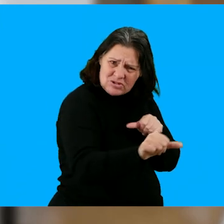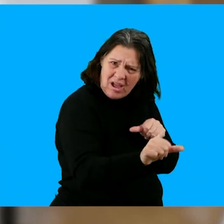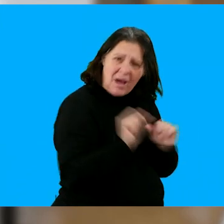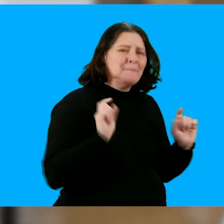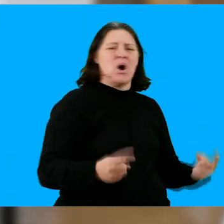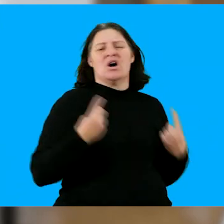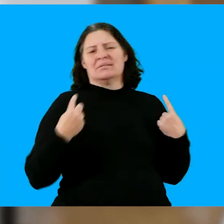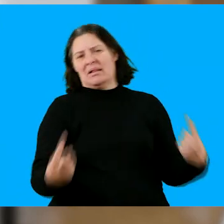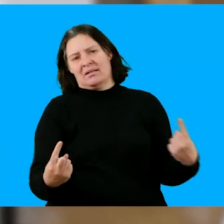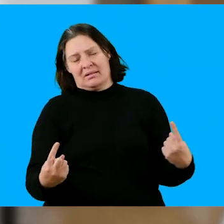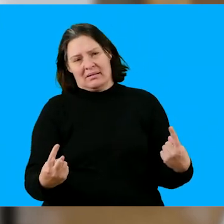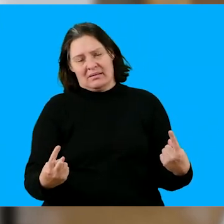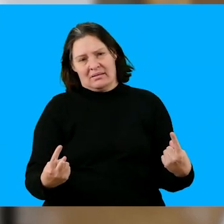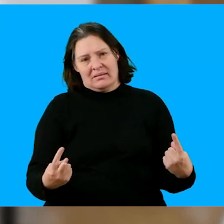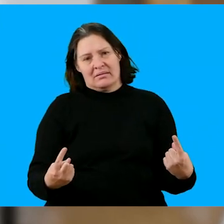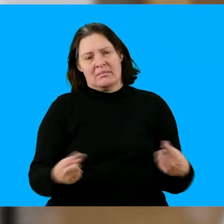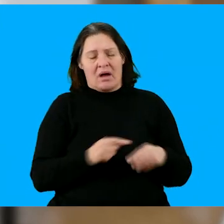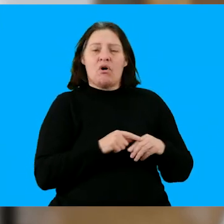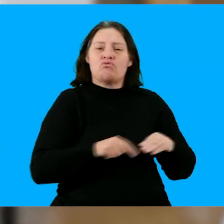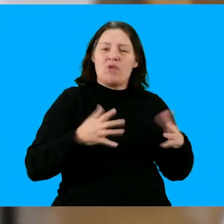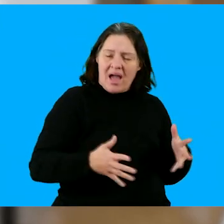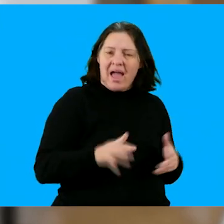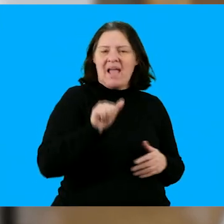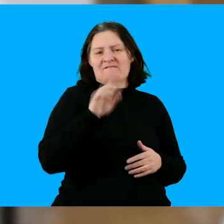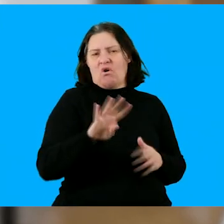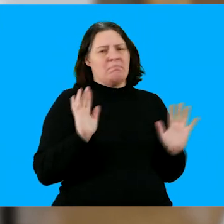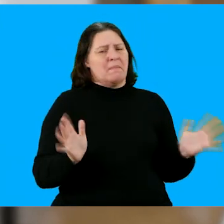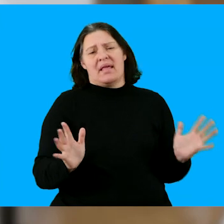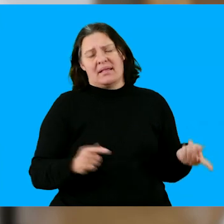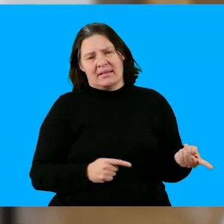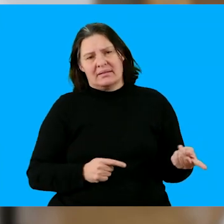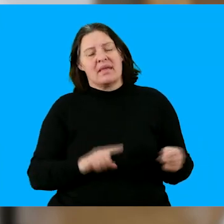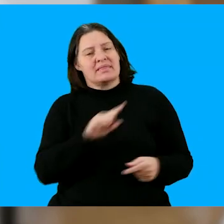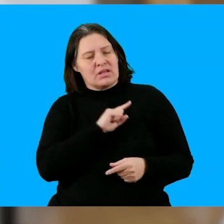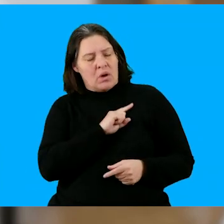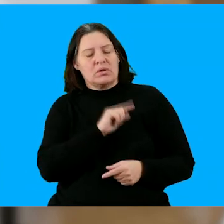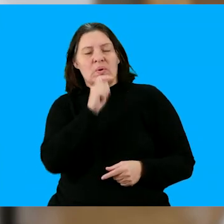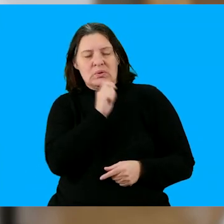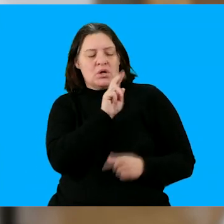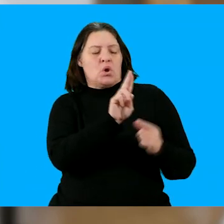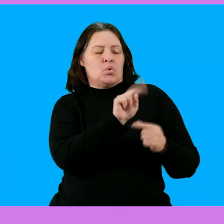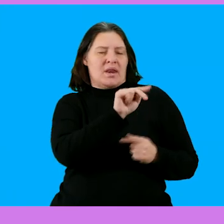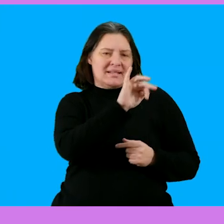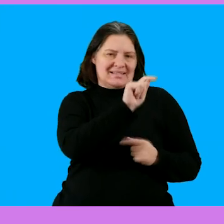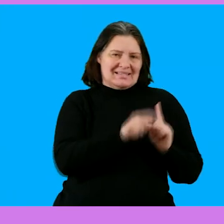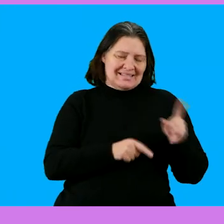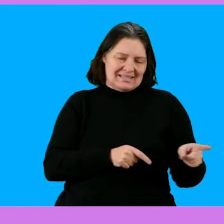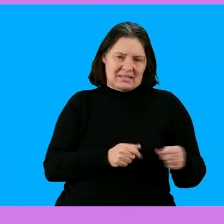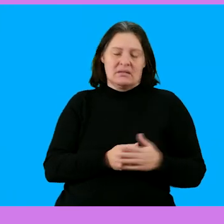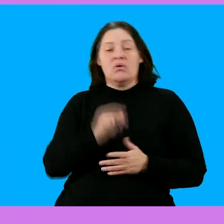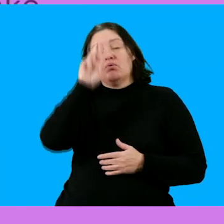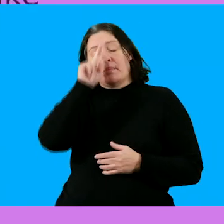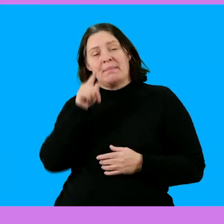agree? You can't measure 100 kilometers with a ruler on an A4 paper. Hence, I indicated, let's use the word